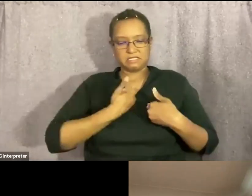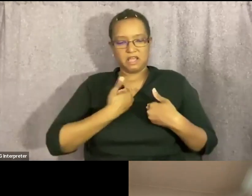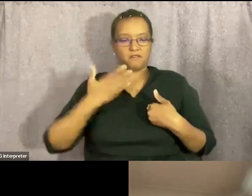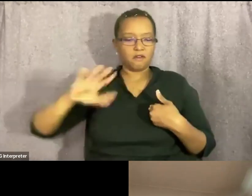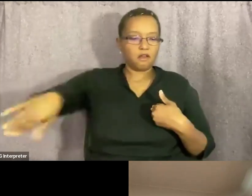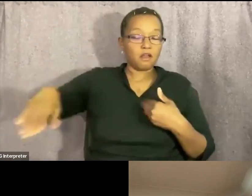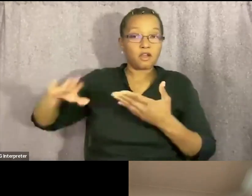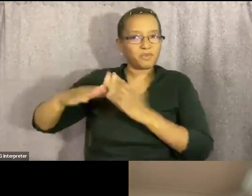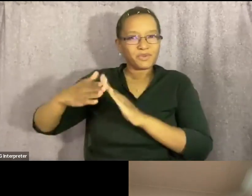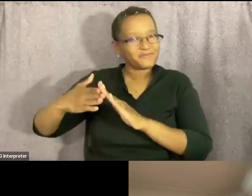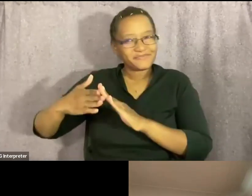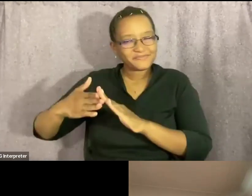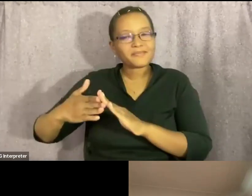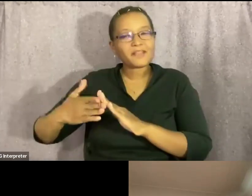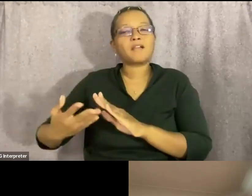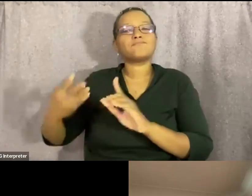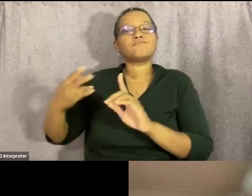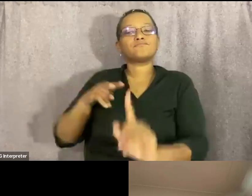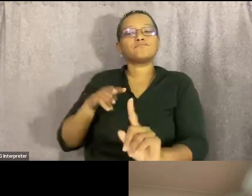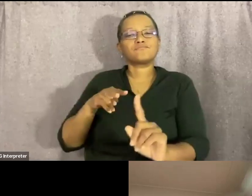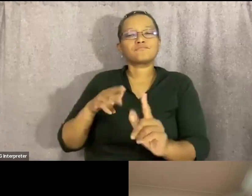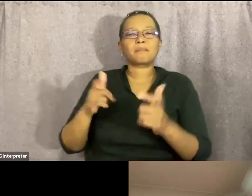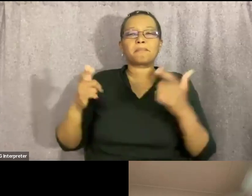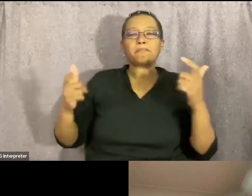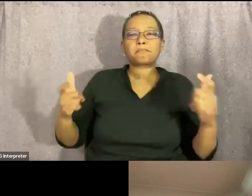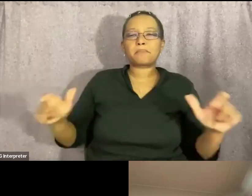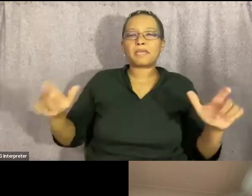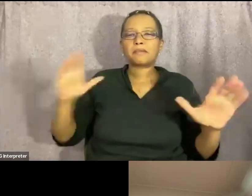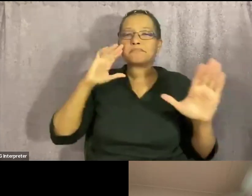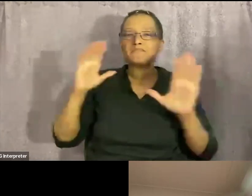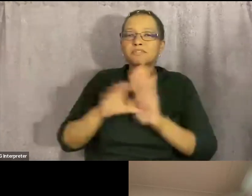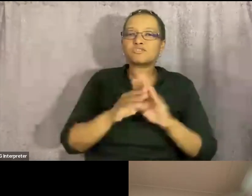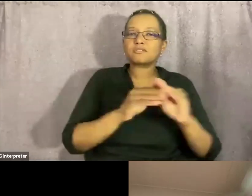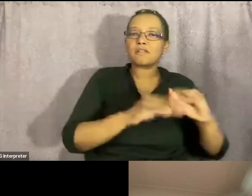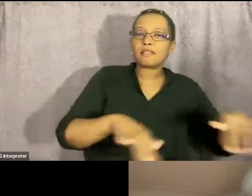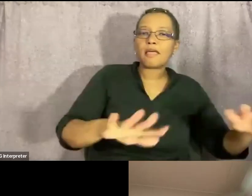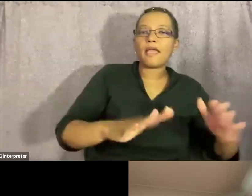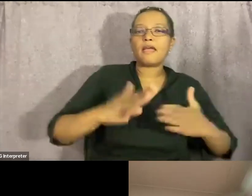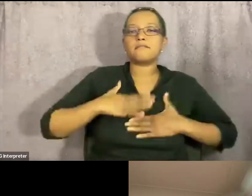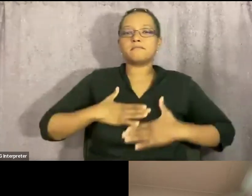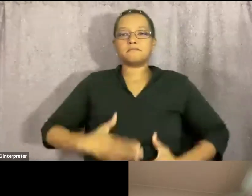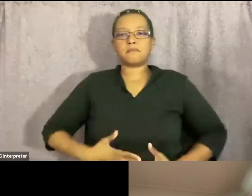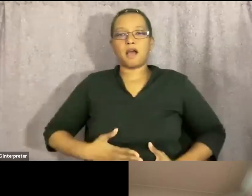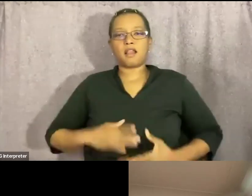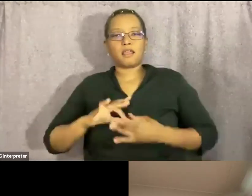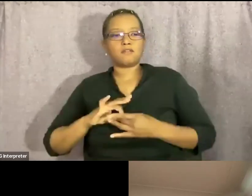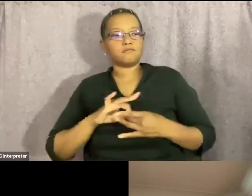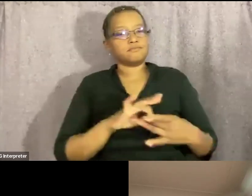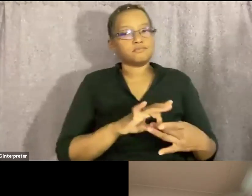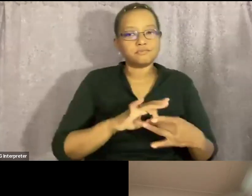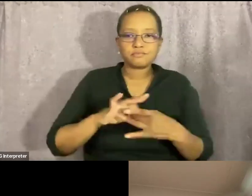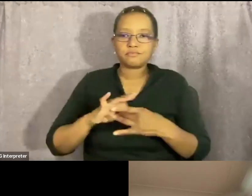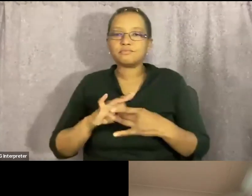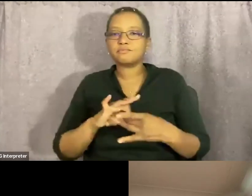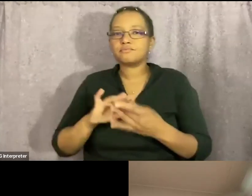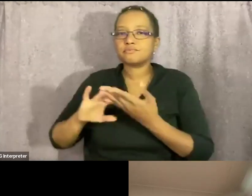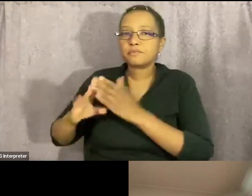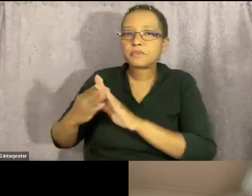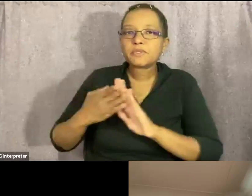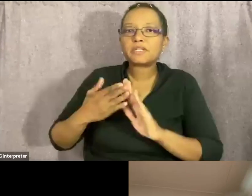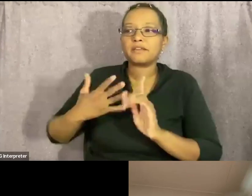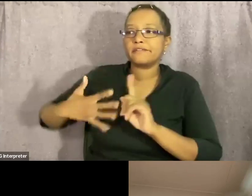really grounds me. I think that's why, I'm with this project, I'm like laying down Pansori as sort of like a framework, or my